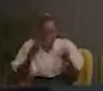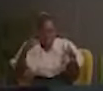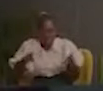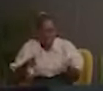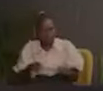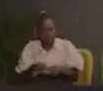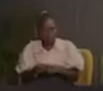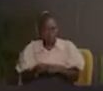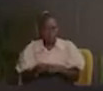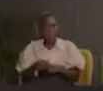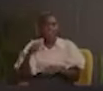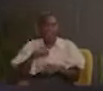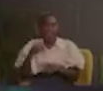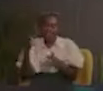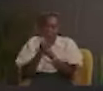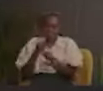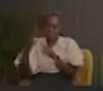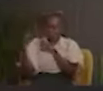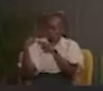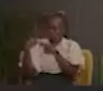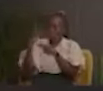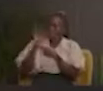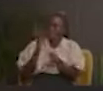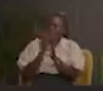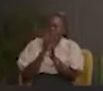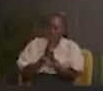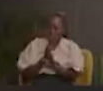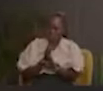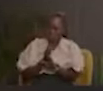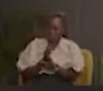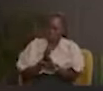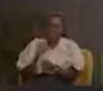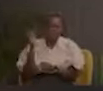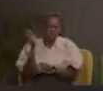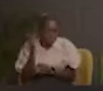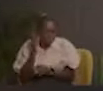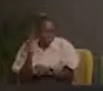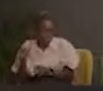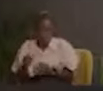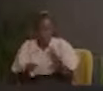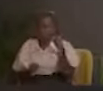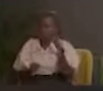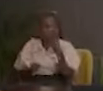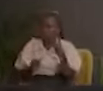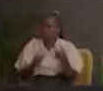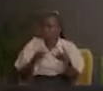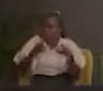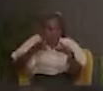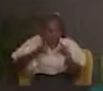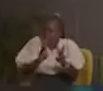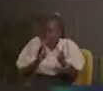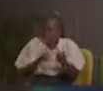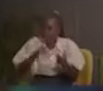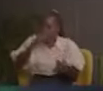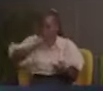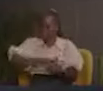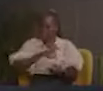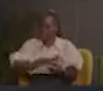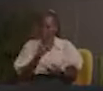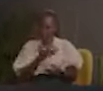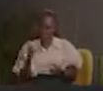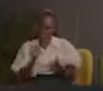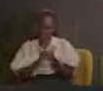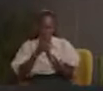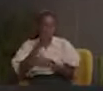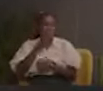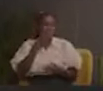manifest. And I took the responsibility by faith, listening. There are two ways to gain the things that God has